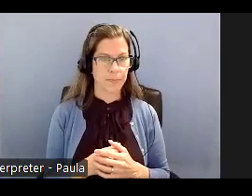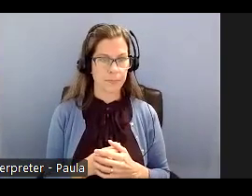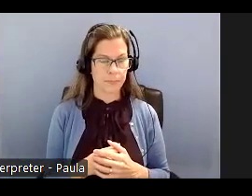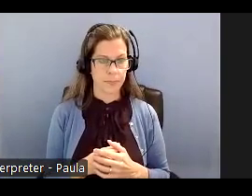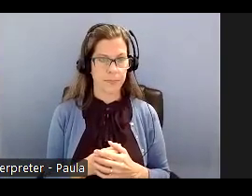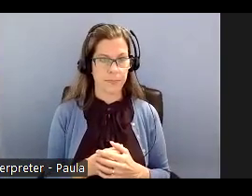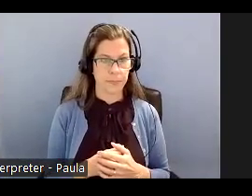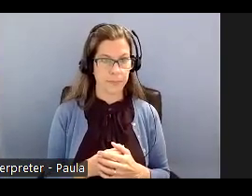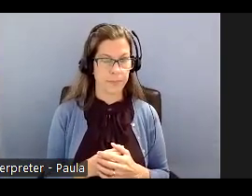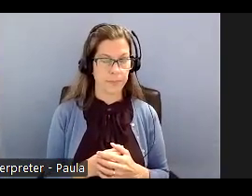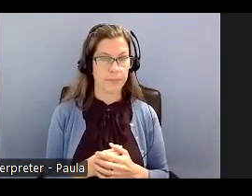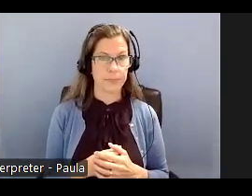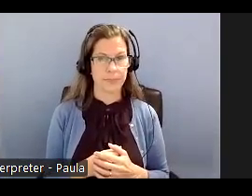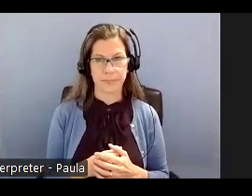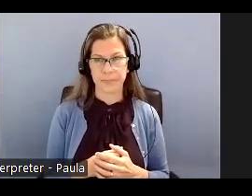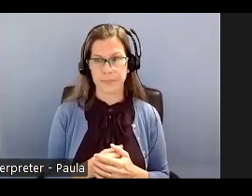Next slide.